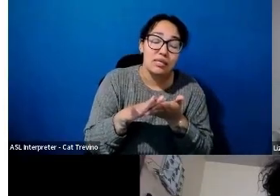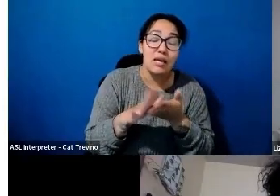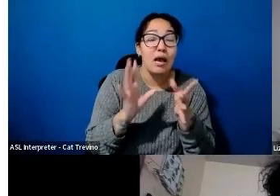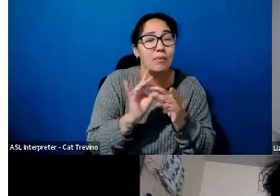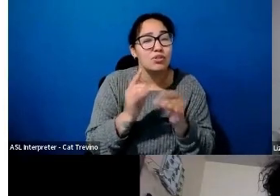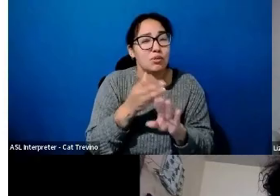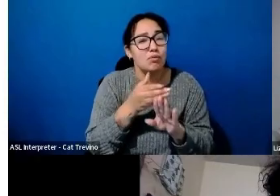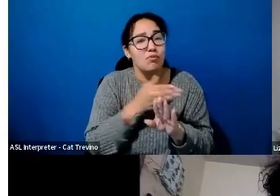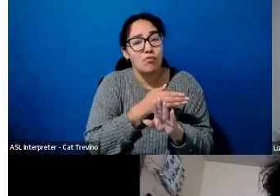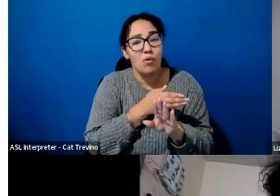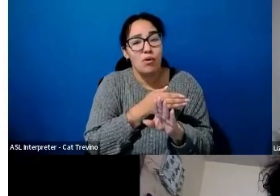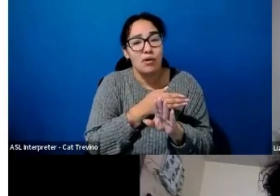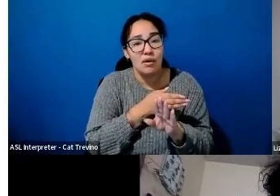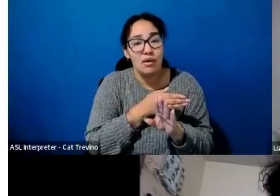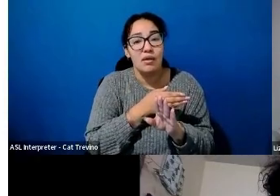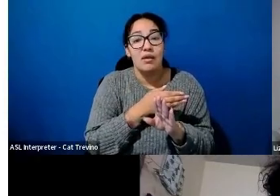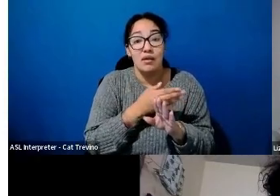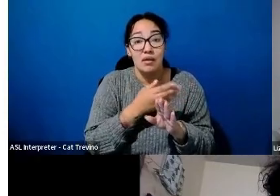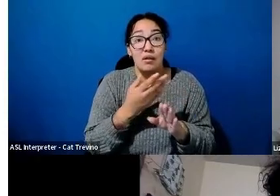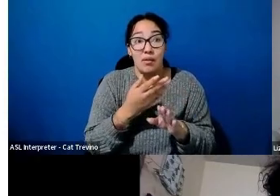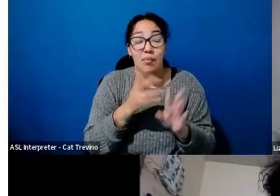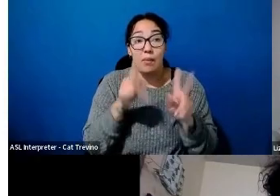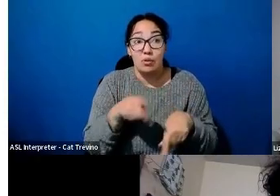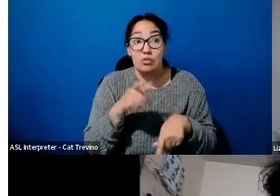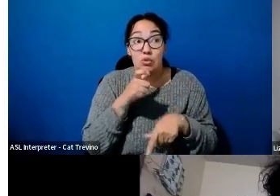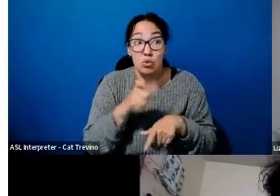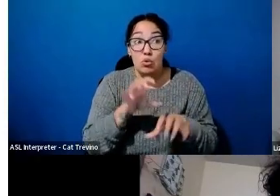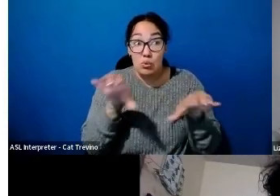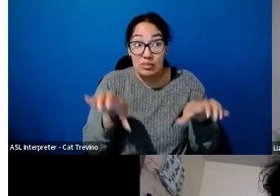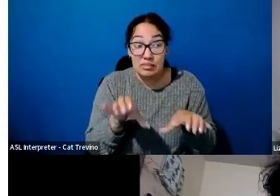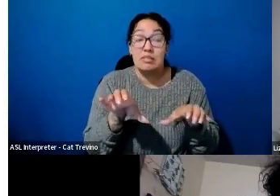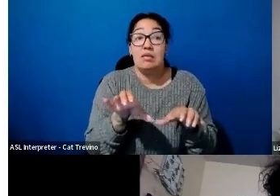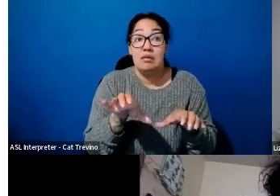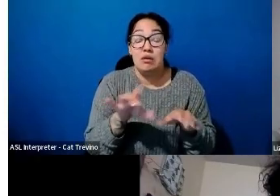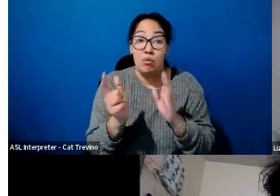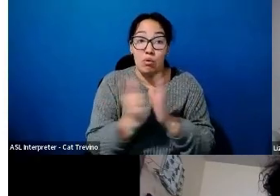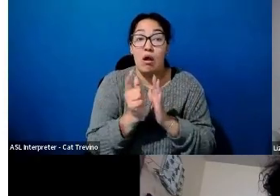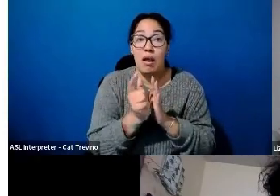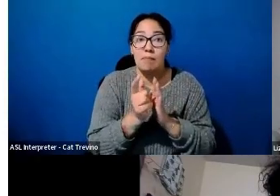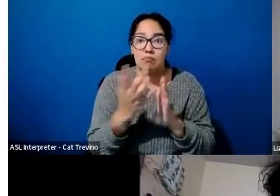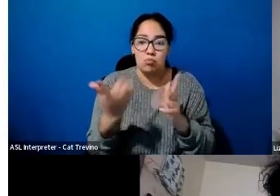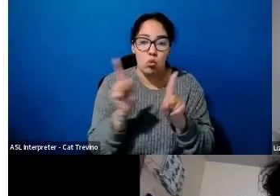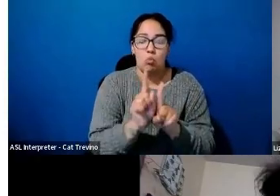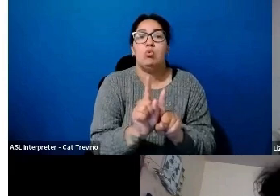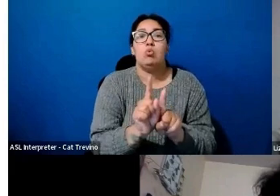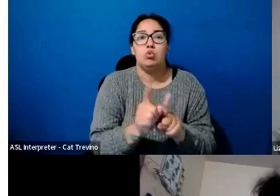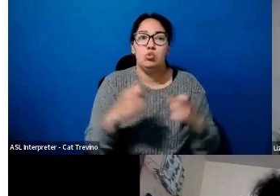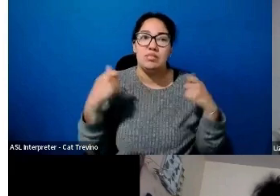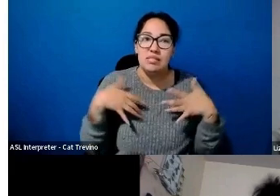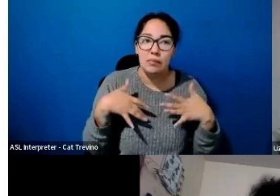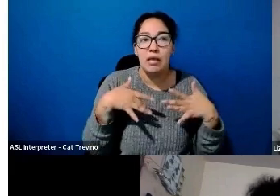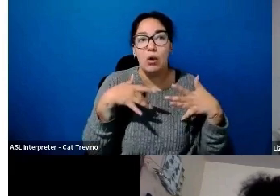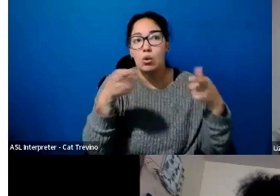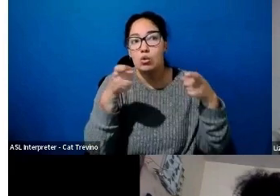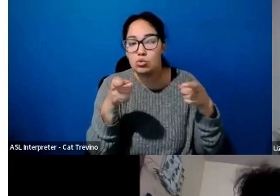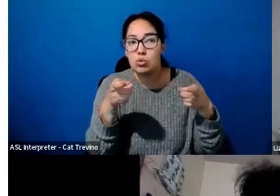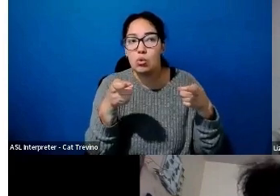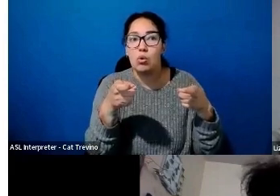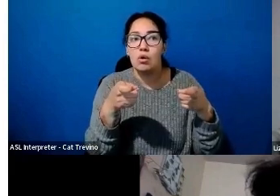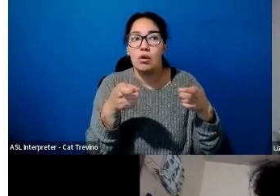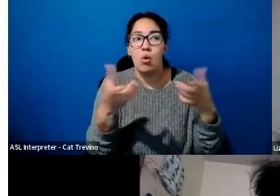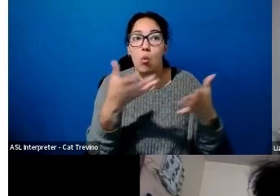earlier, traffickers often accompany to intimidate and to control what is disclosed and to